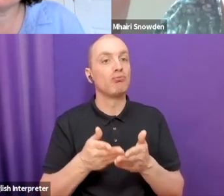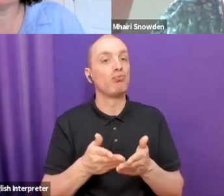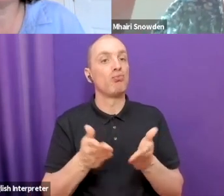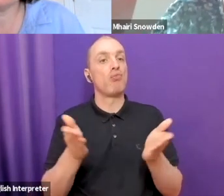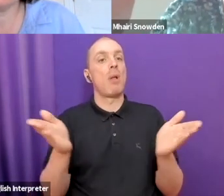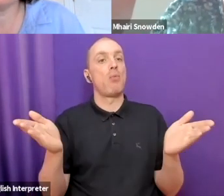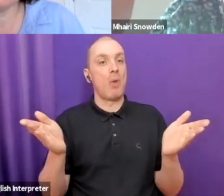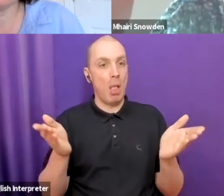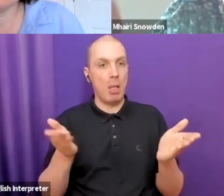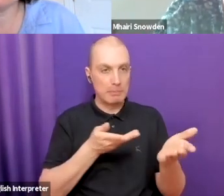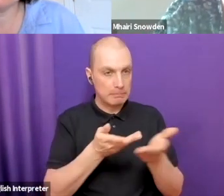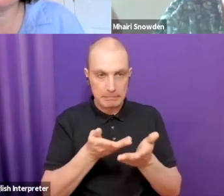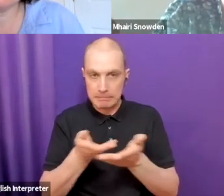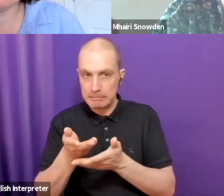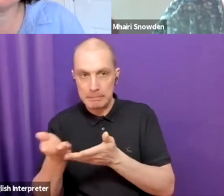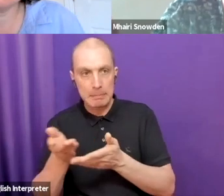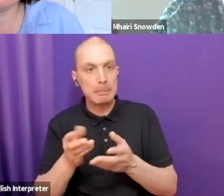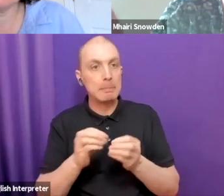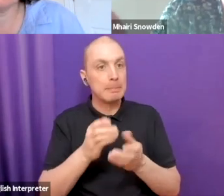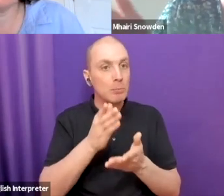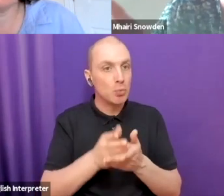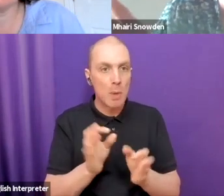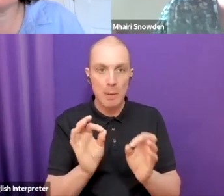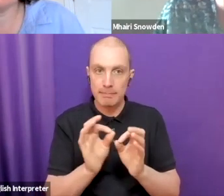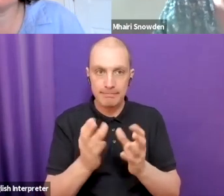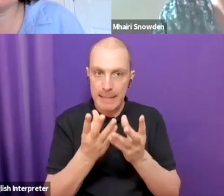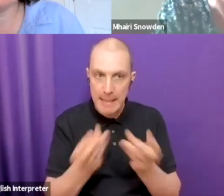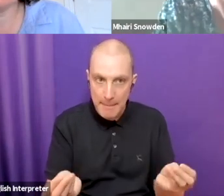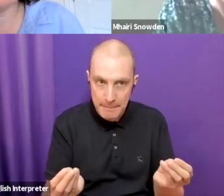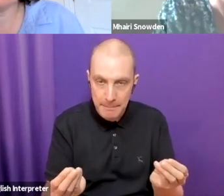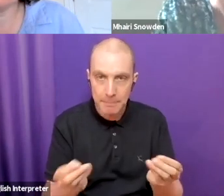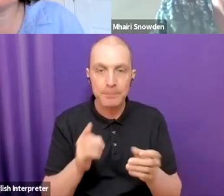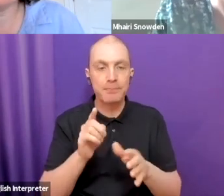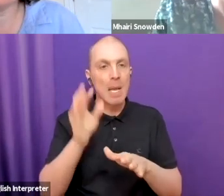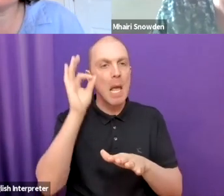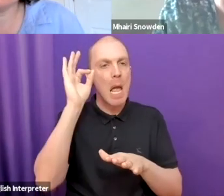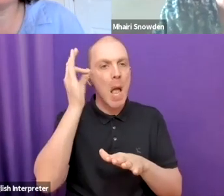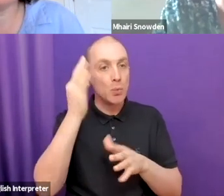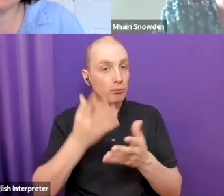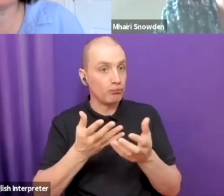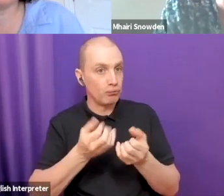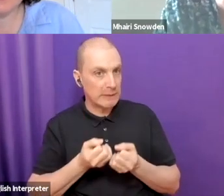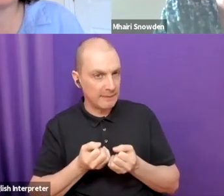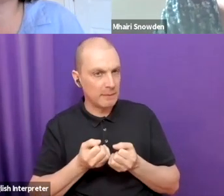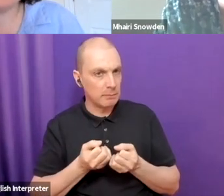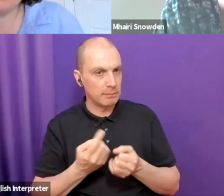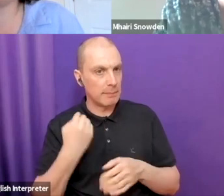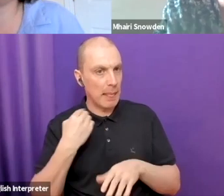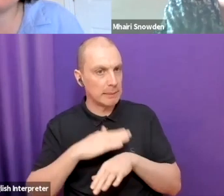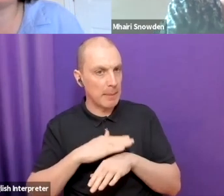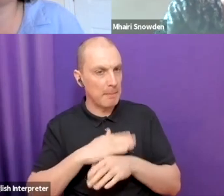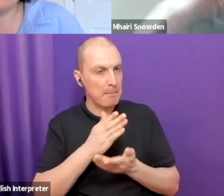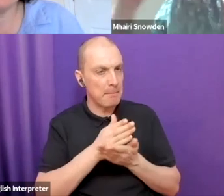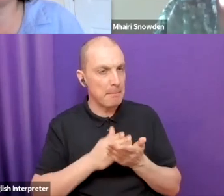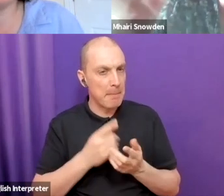make sure we don't miss out on things. The last time, I think really the council got partial information in and we got partial recommendations out.